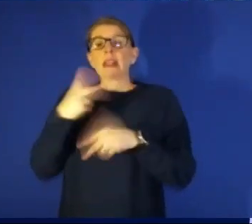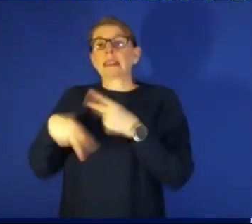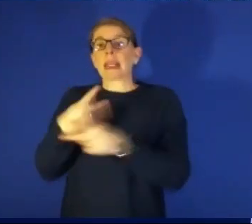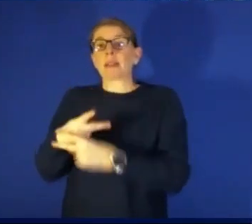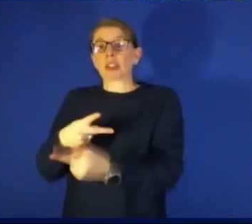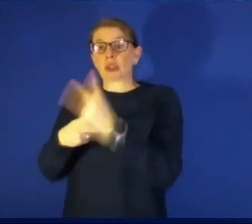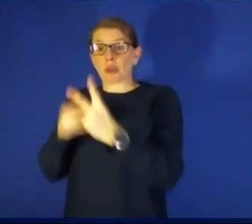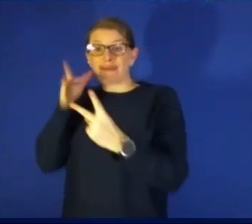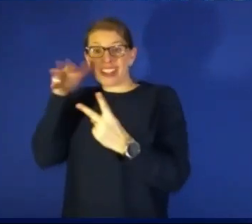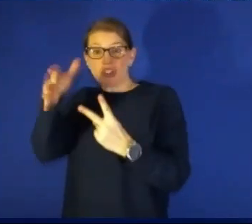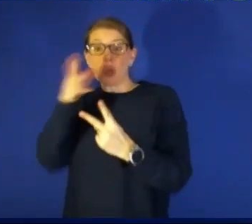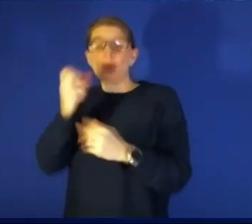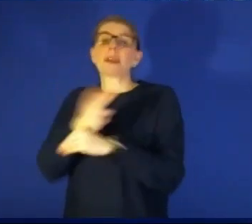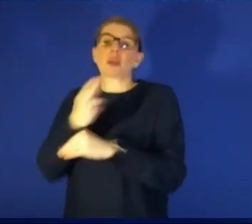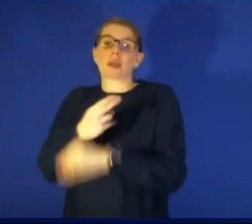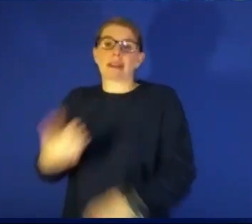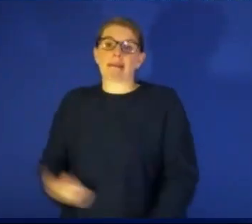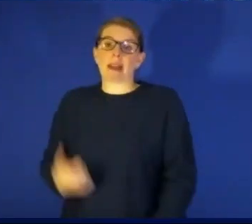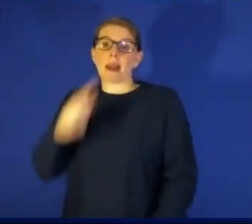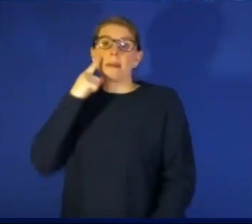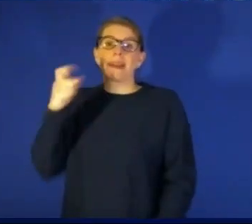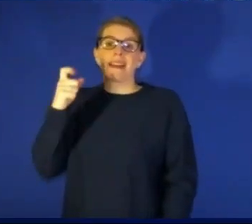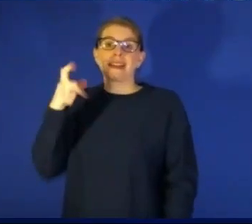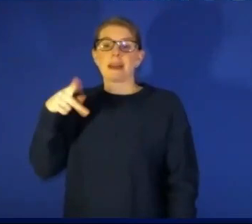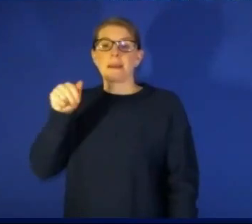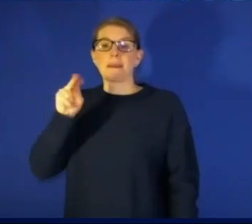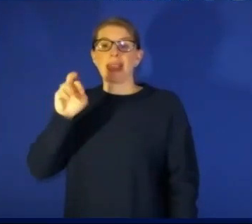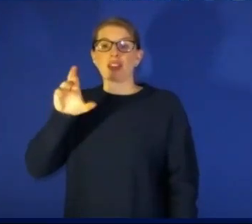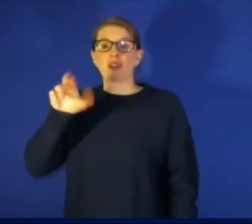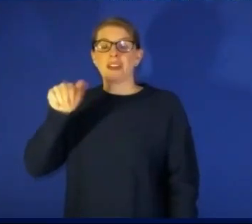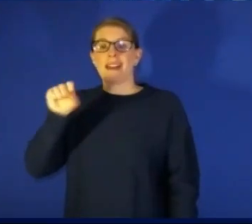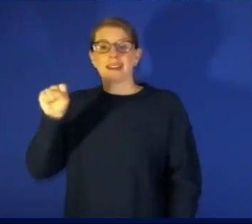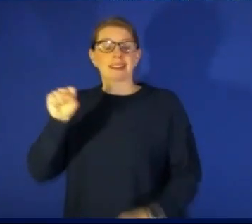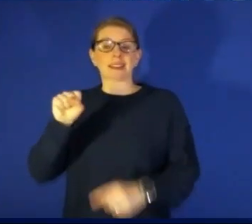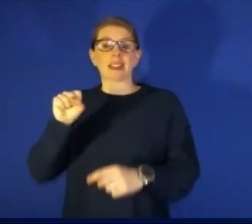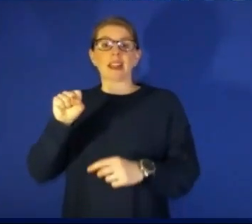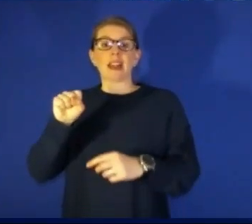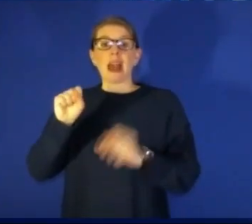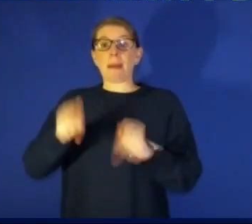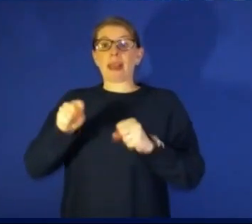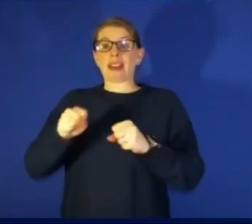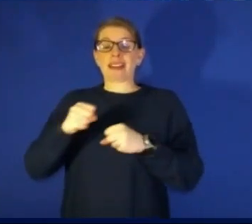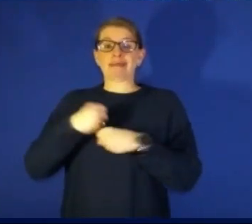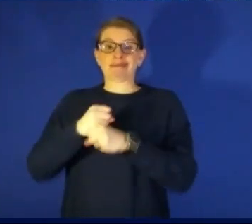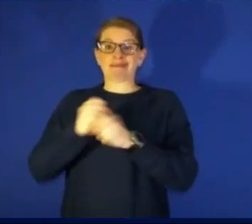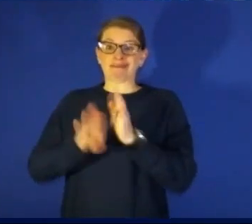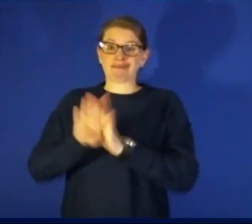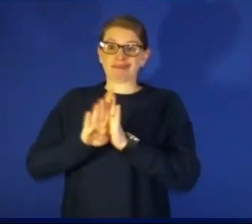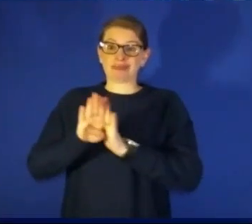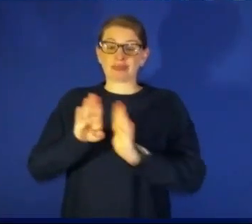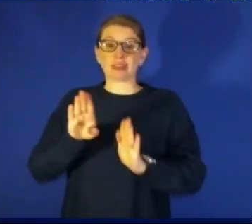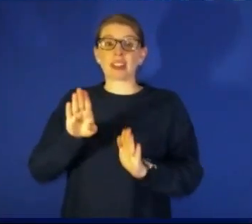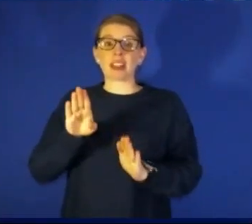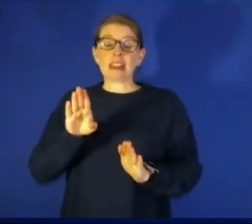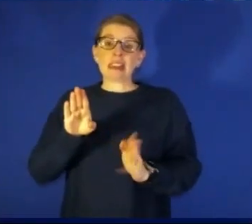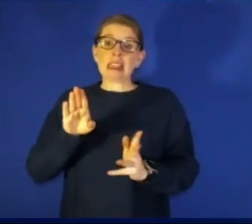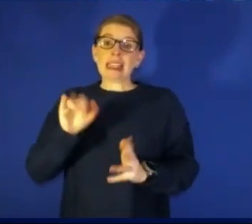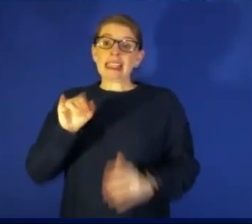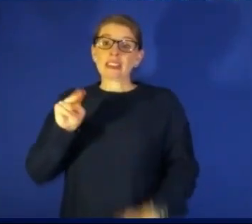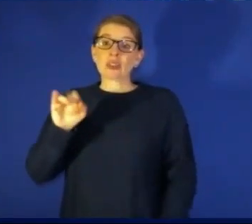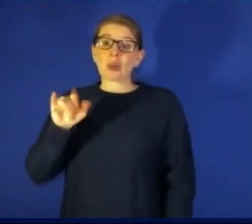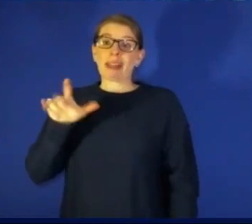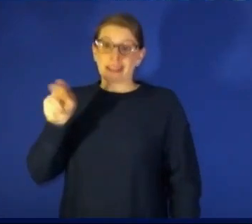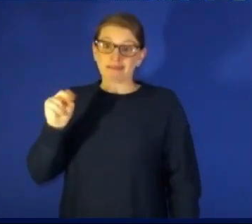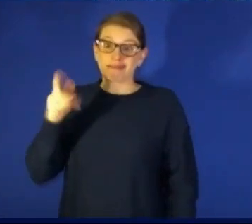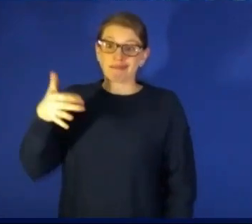using insulin because the pancreas continues to lose its ability to make insulin over time. So there comes a time where the